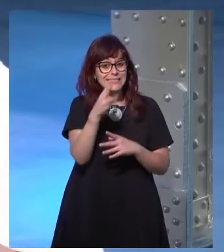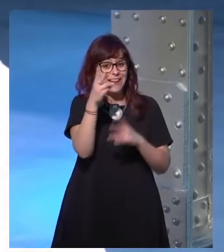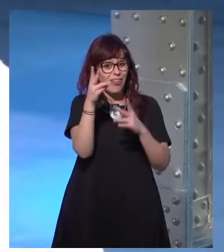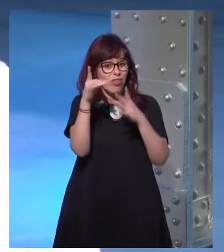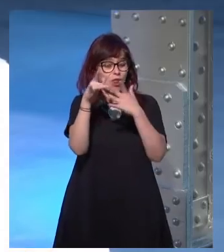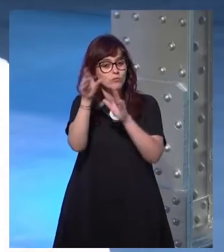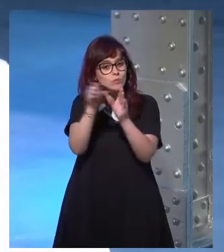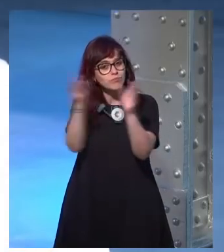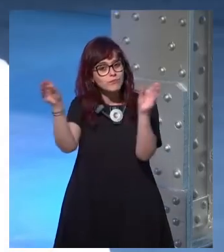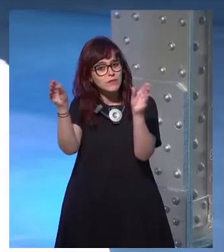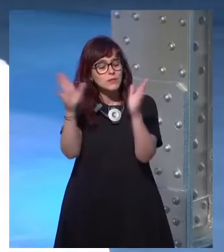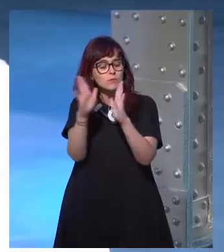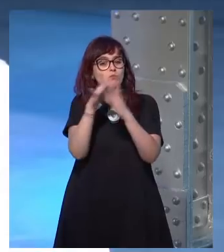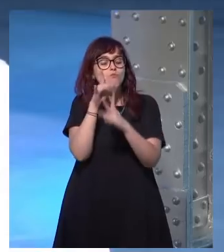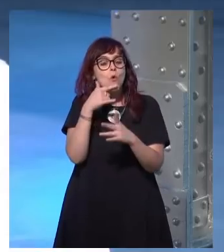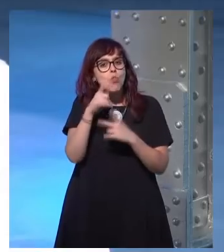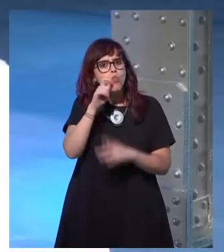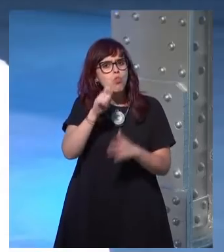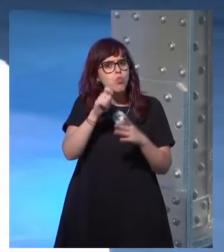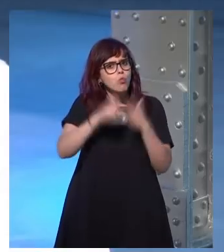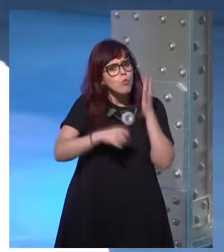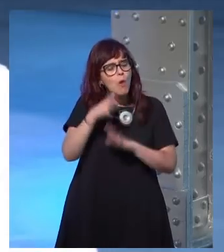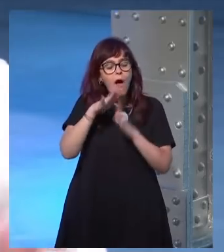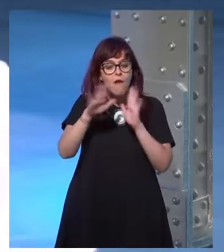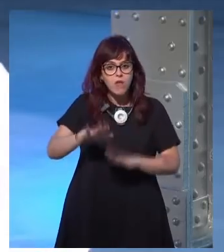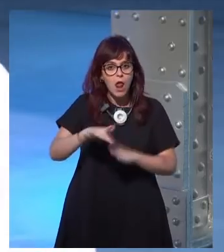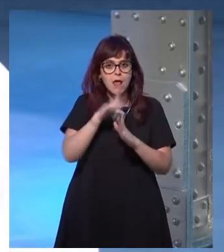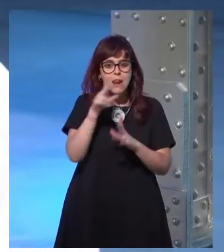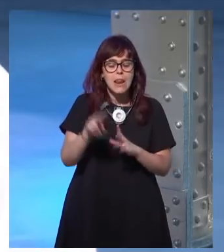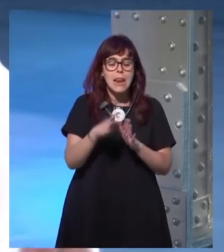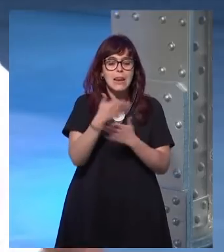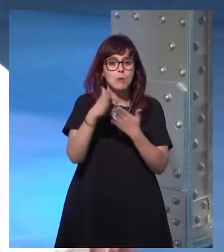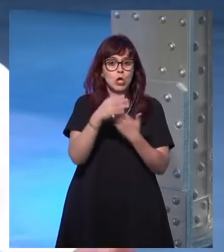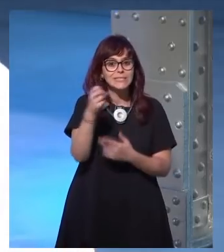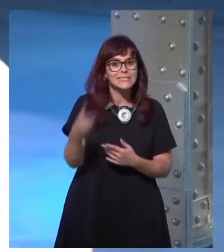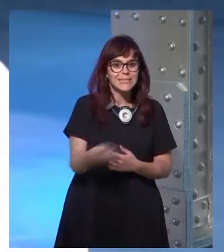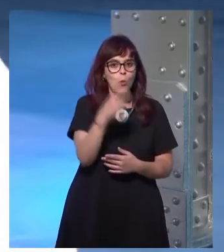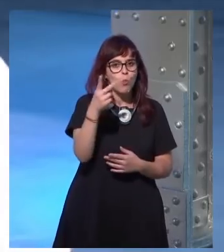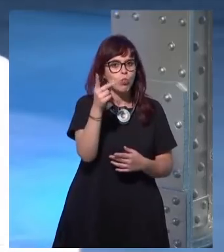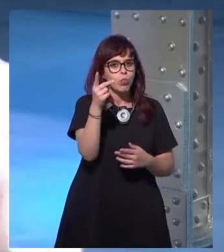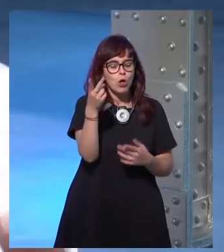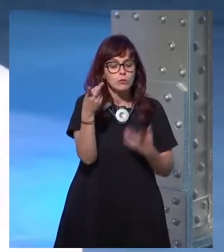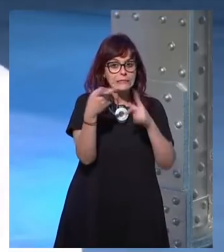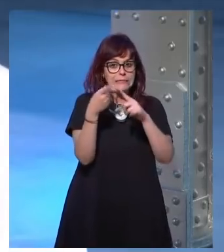all the choices she had. And I set her up to evil, and then that person said,